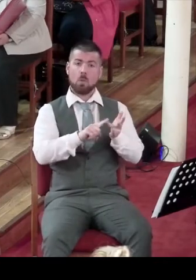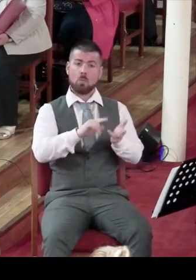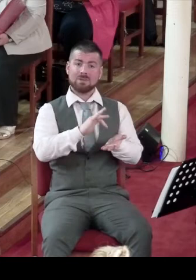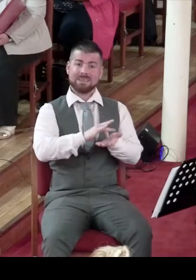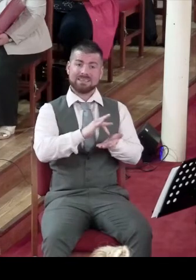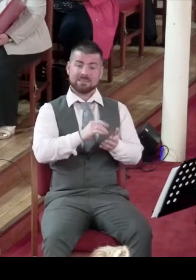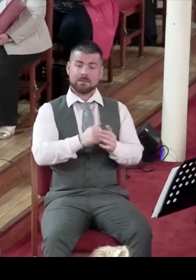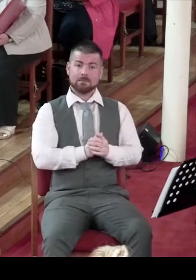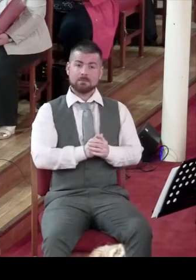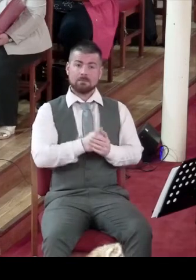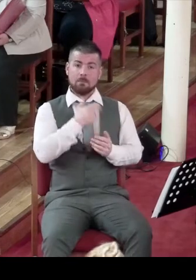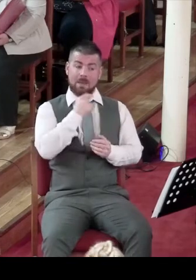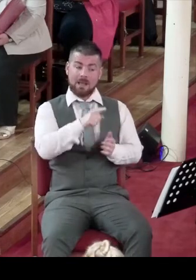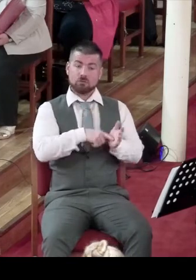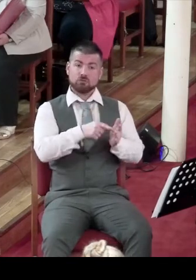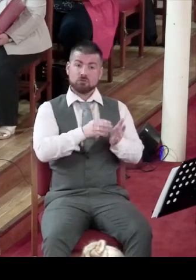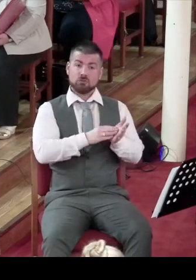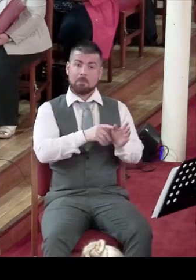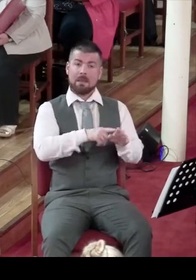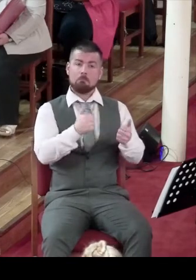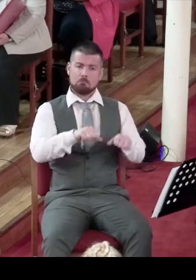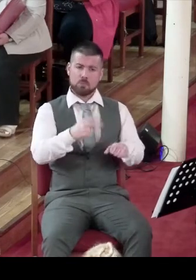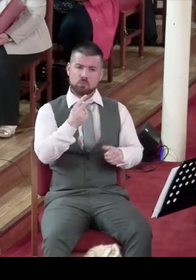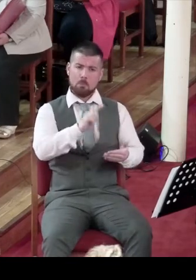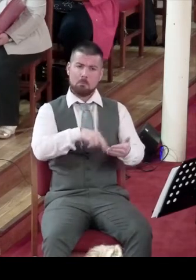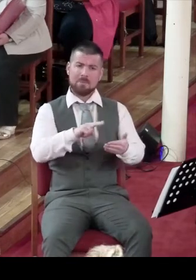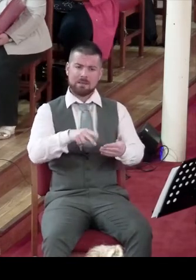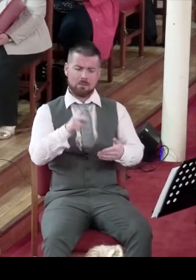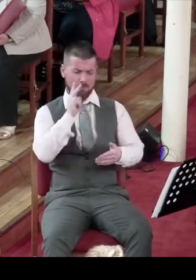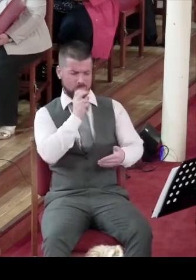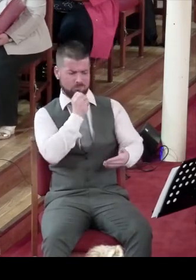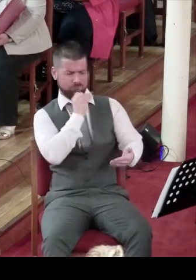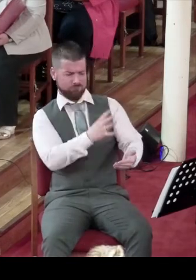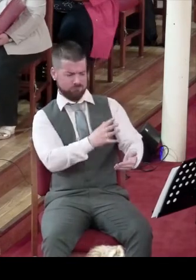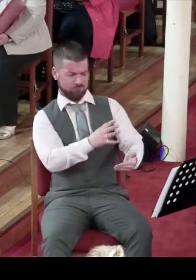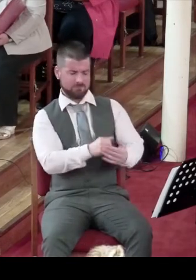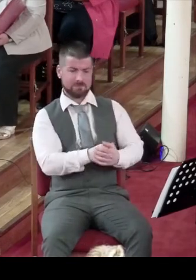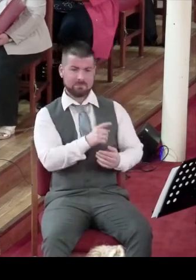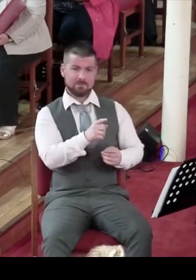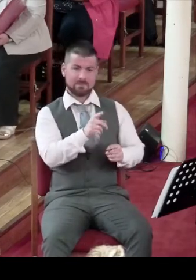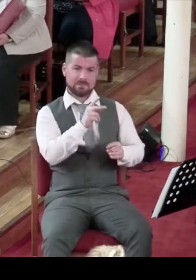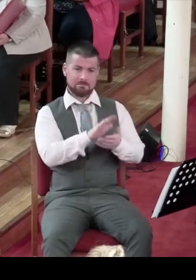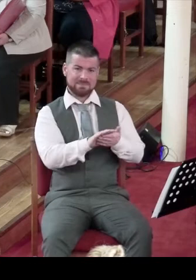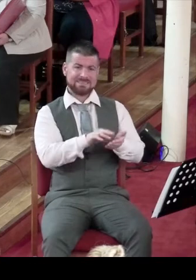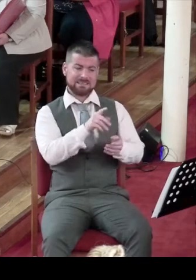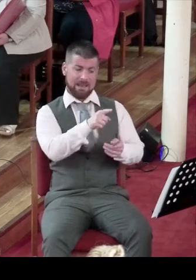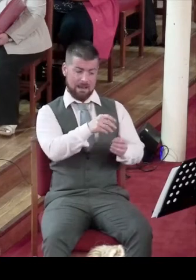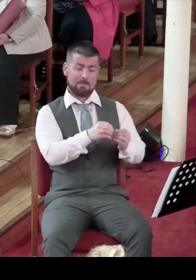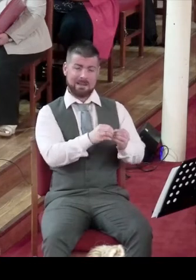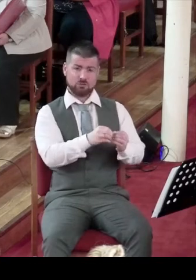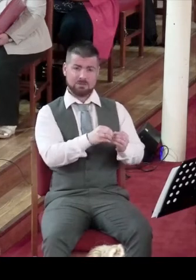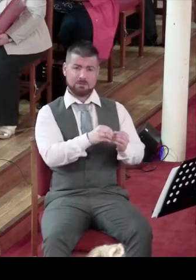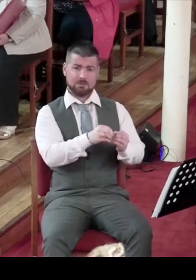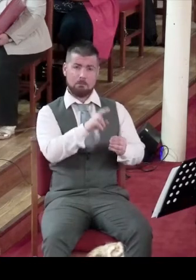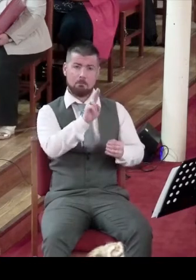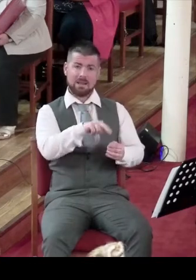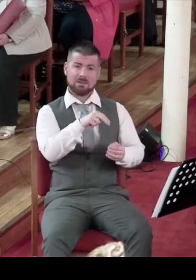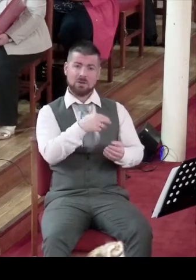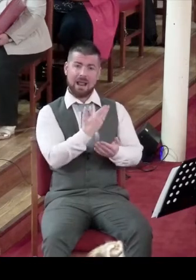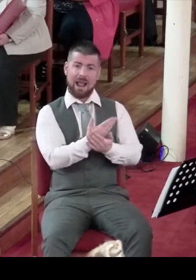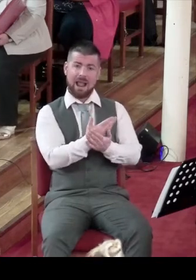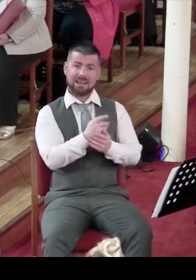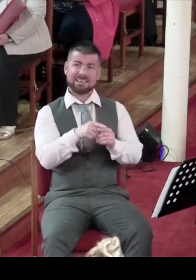did both of those paintings. Beautiful they are. And so that mention of the painter's hand, a gift given by